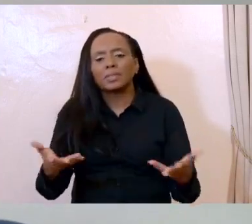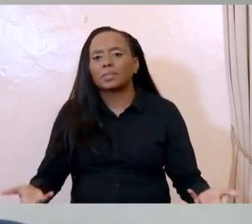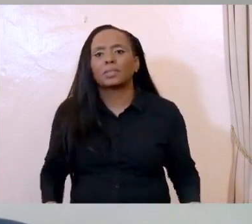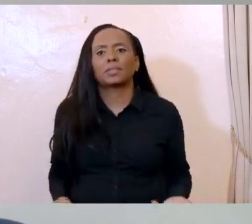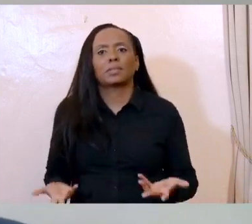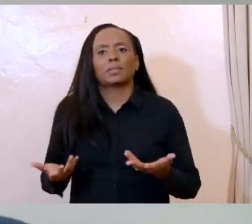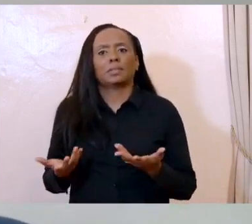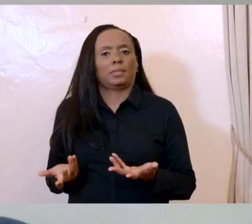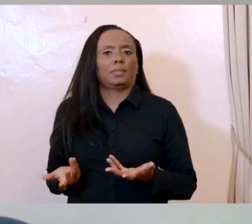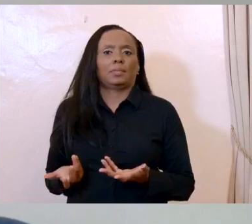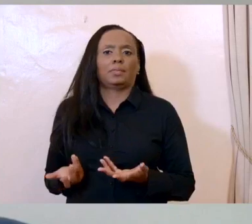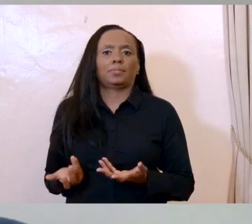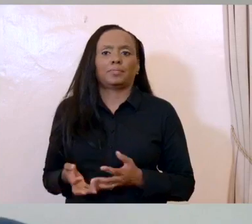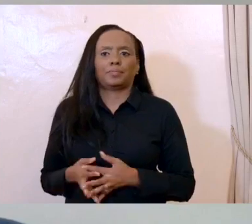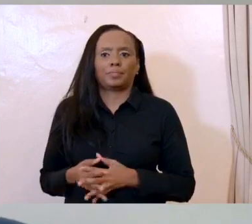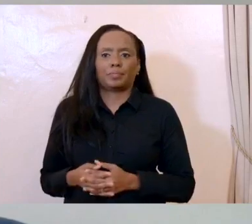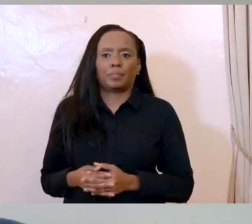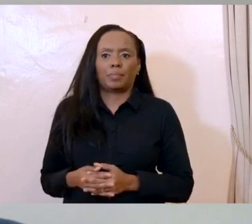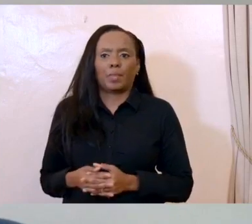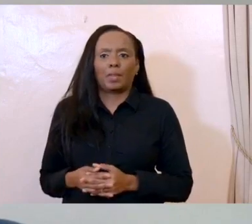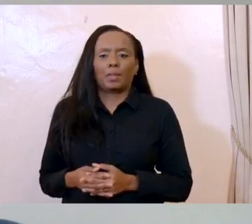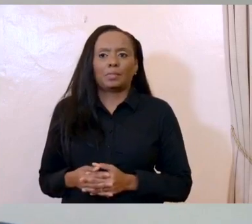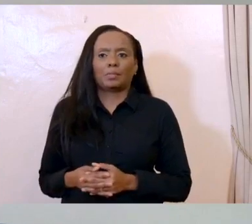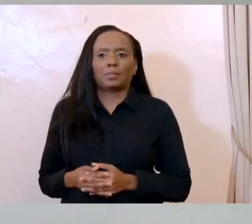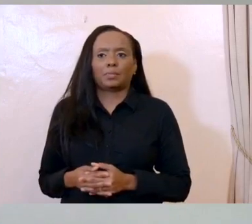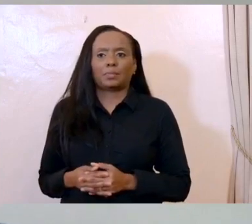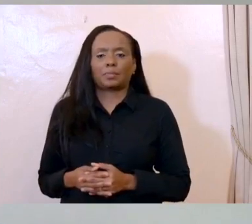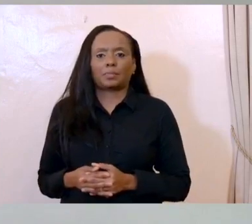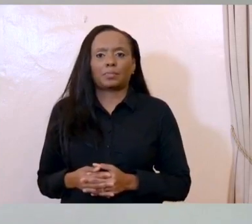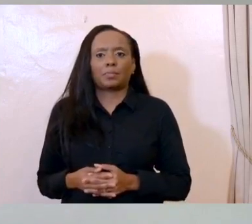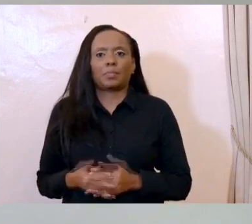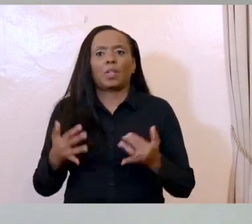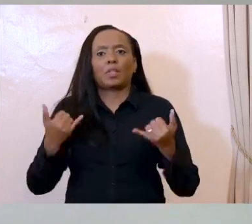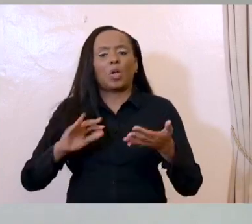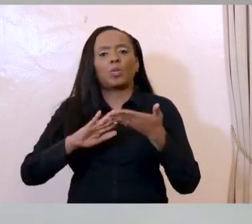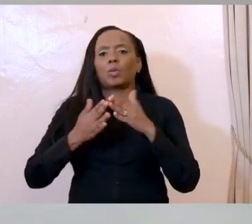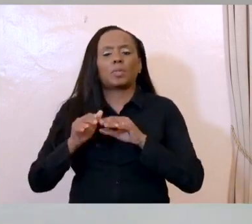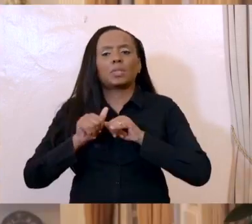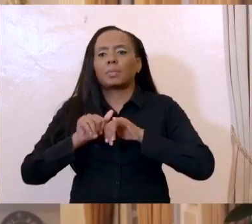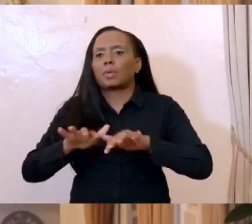vulnerable state, given the news of this community spread.